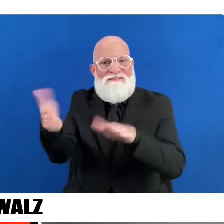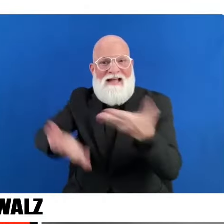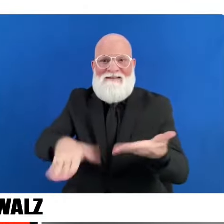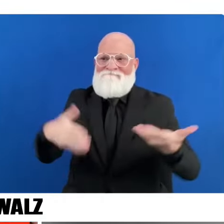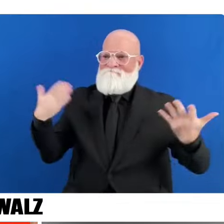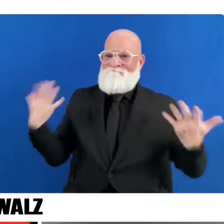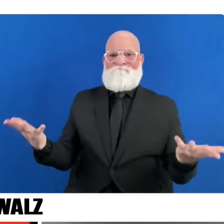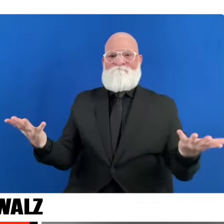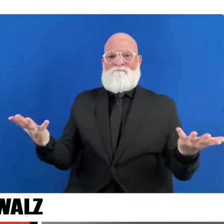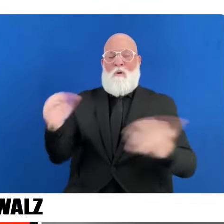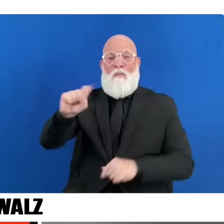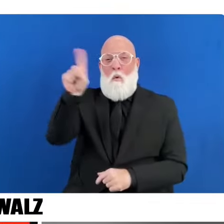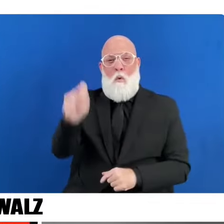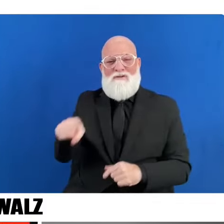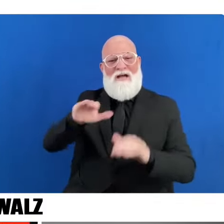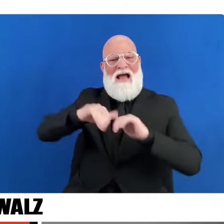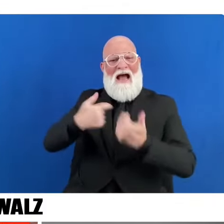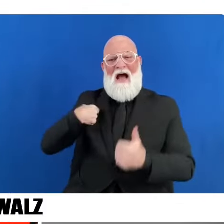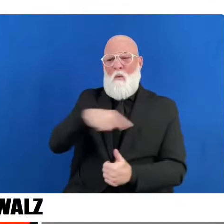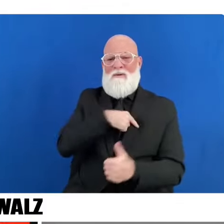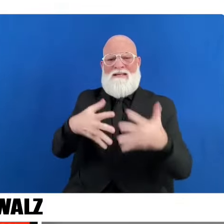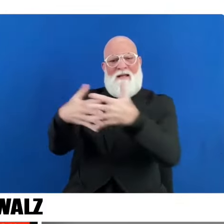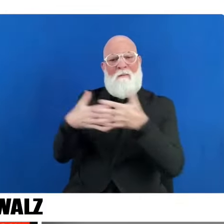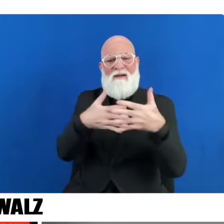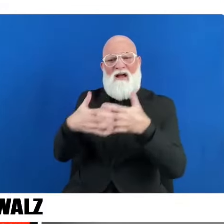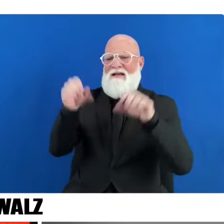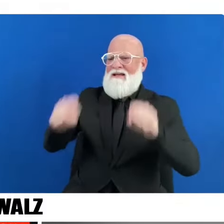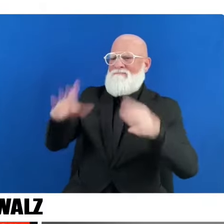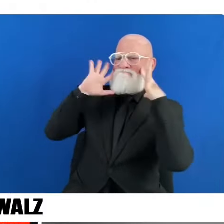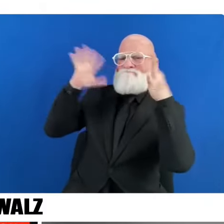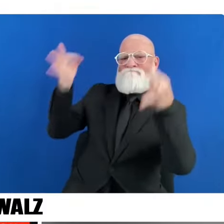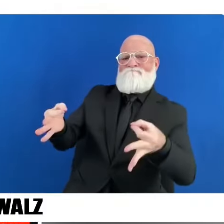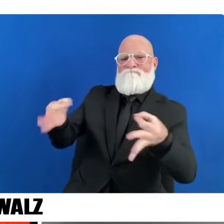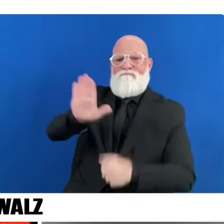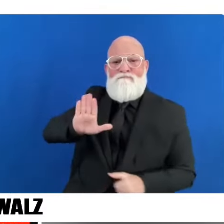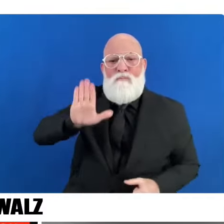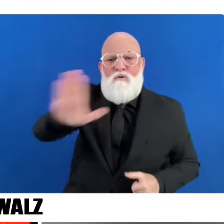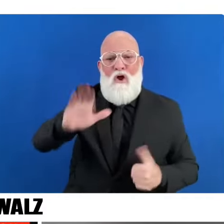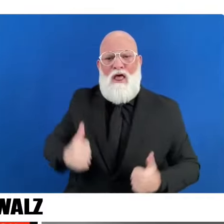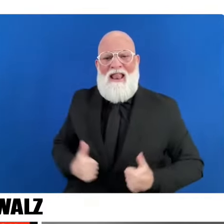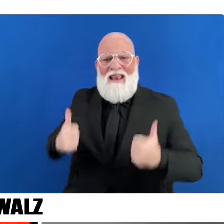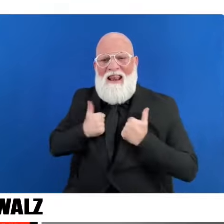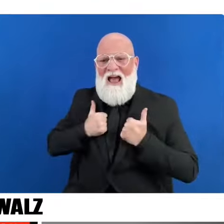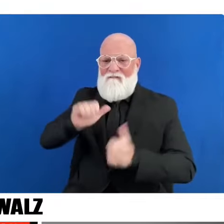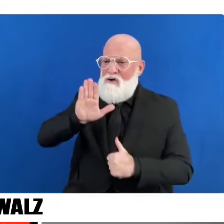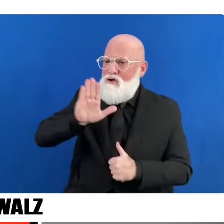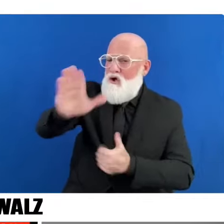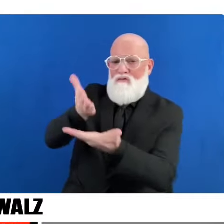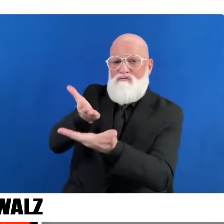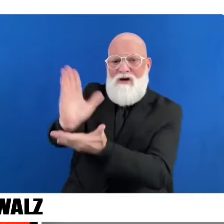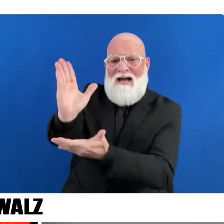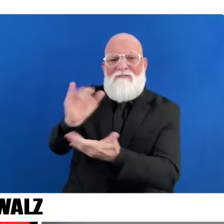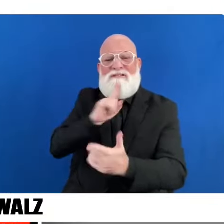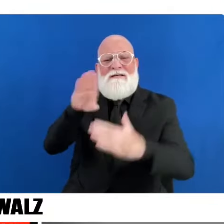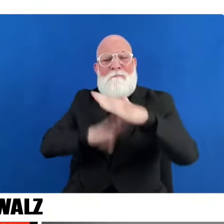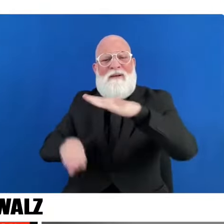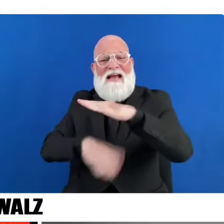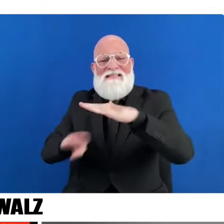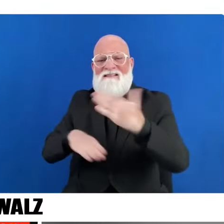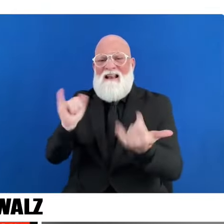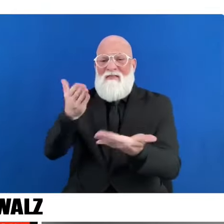nation say that your life and your rights, as basic as the right to control your own body,